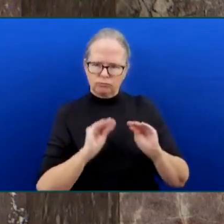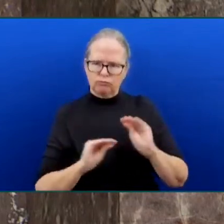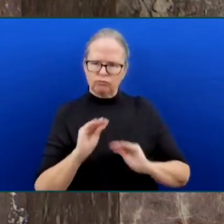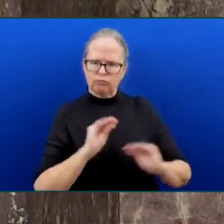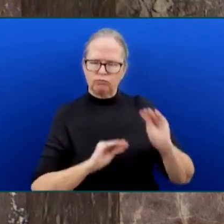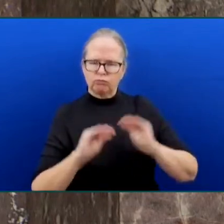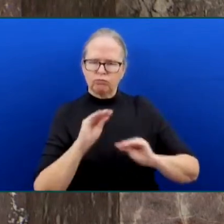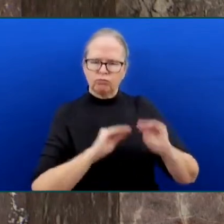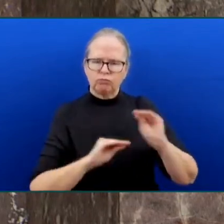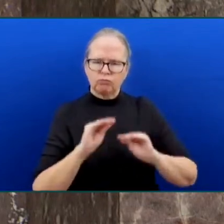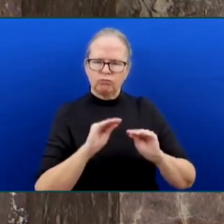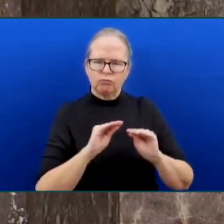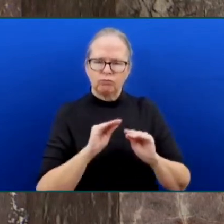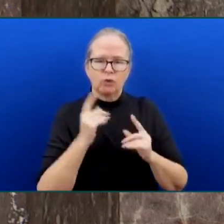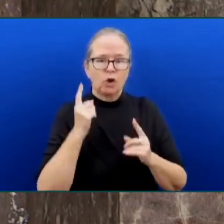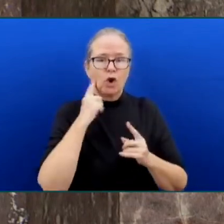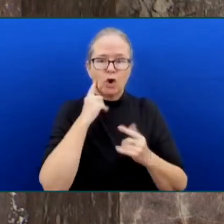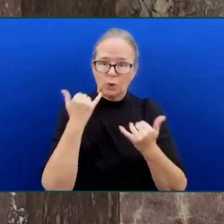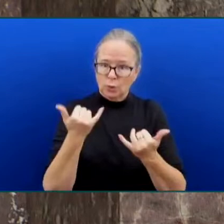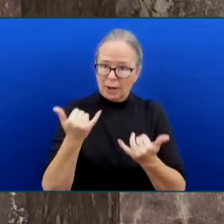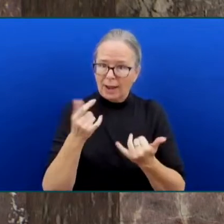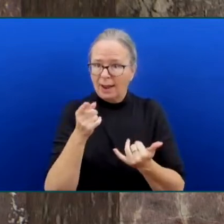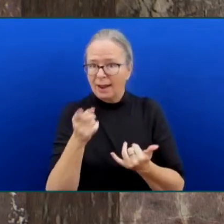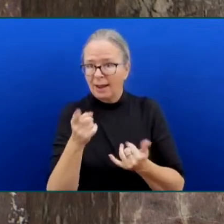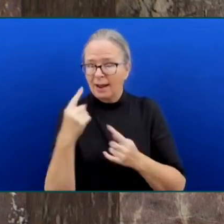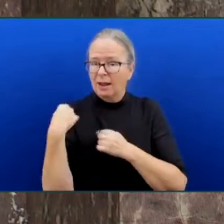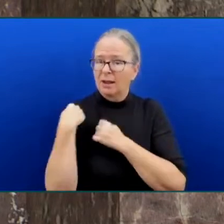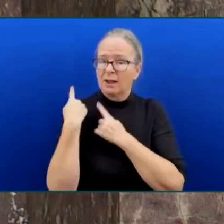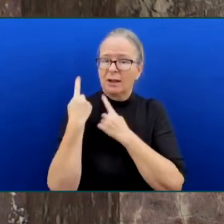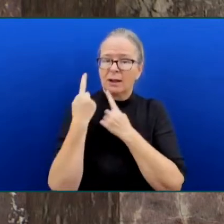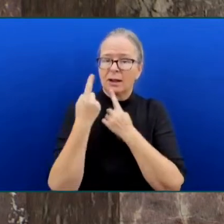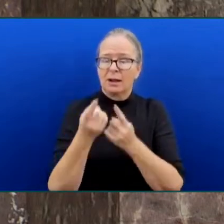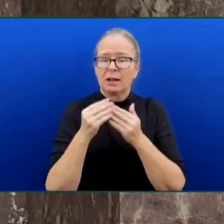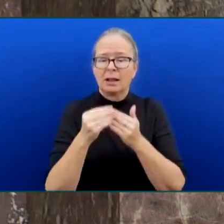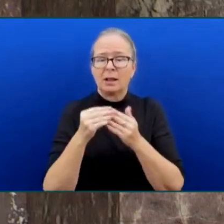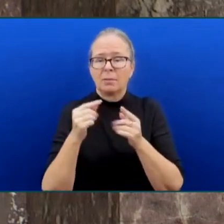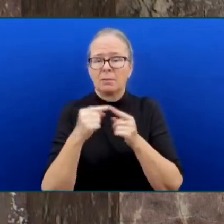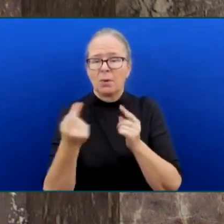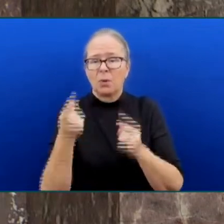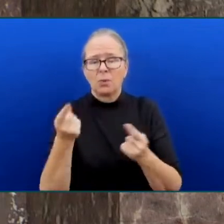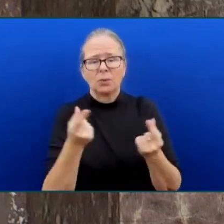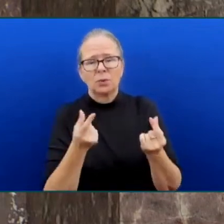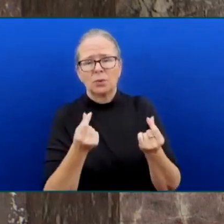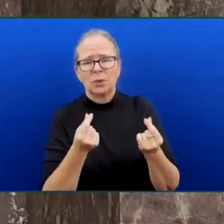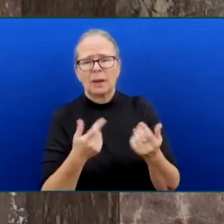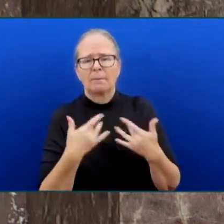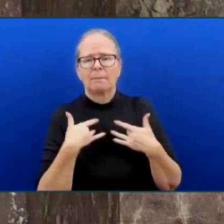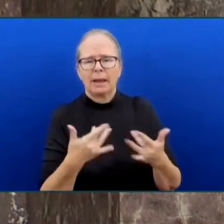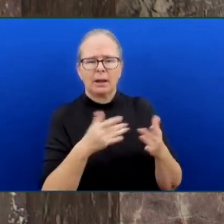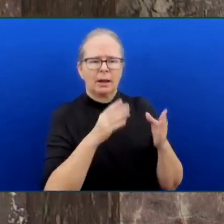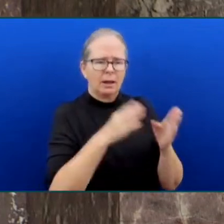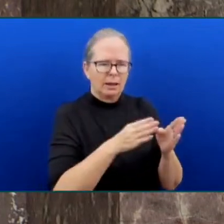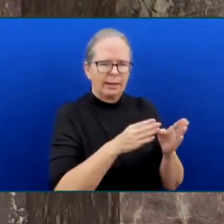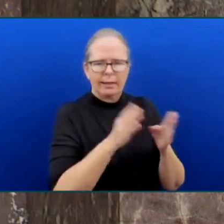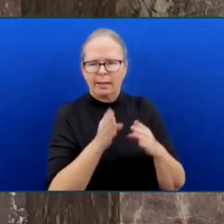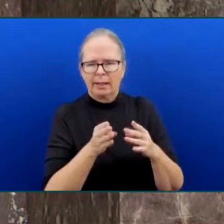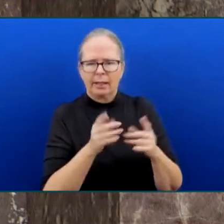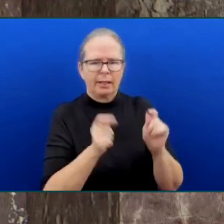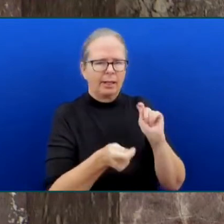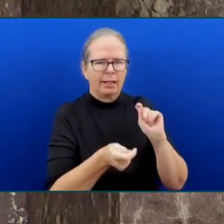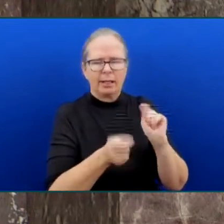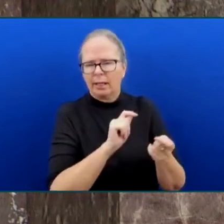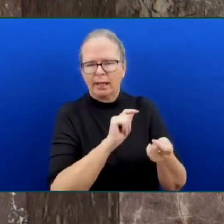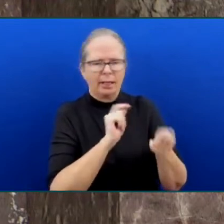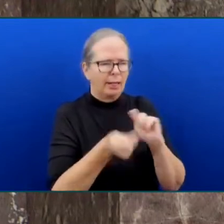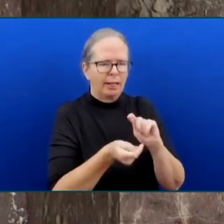is this consistent flip-flopping from the Leader of the Opposition. When it comes to story police transition, saying something in the South Asian media, and then coming here and